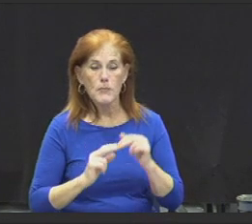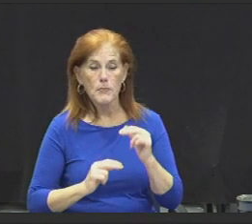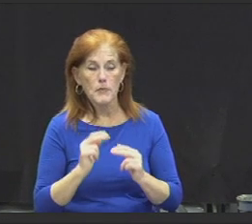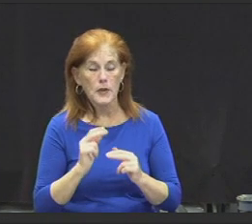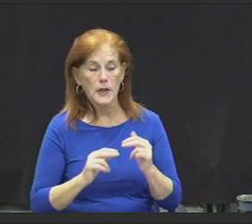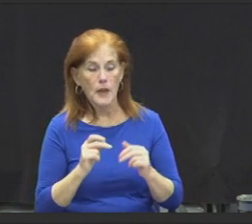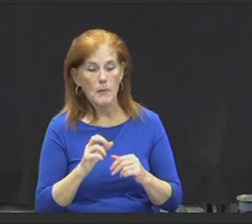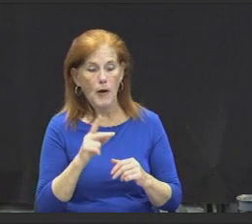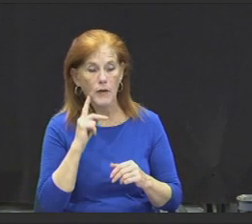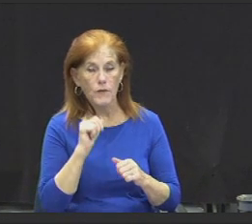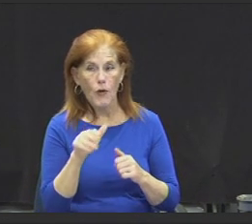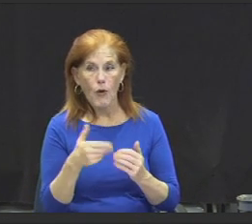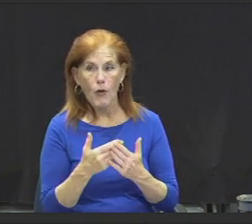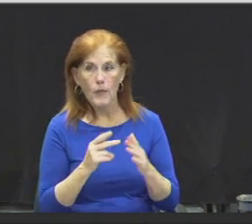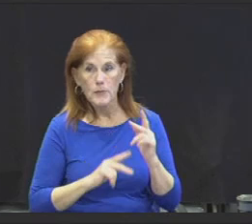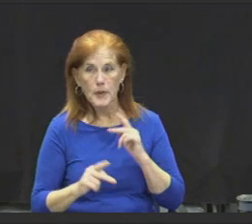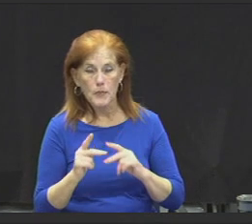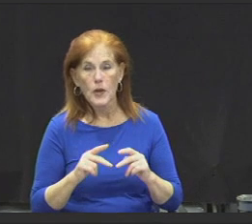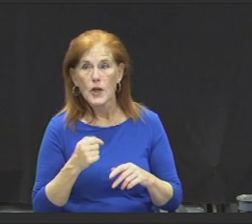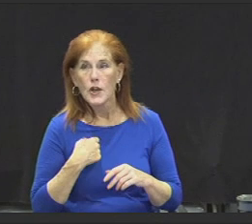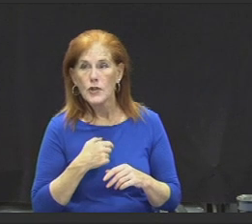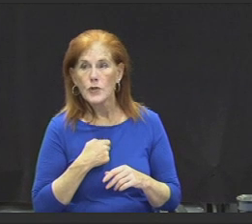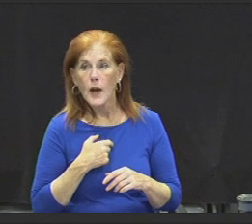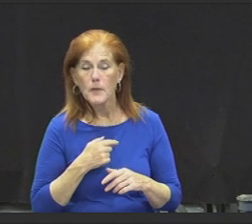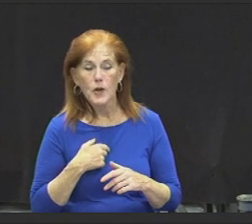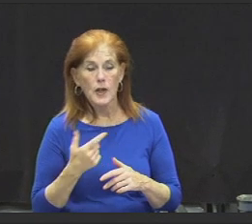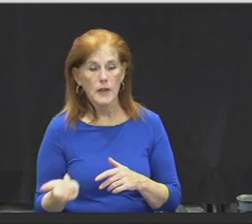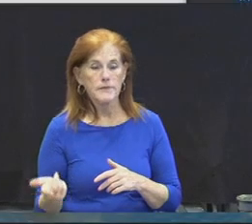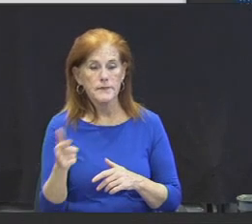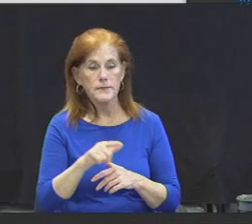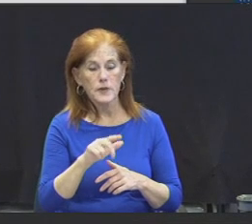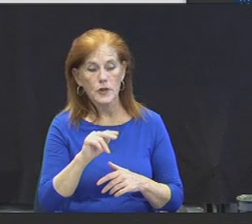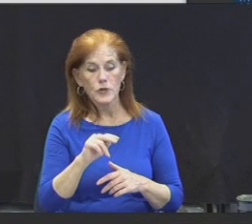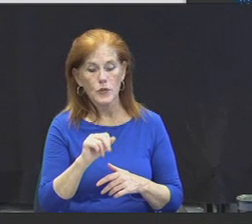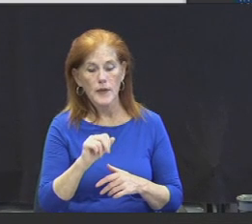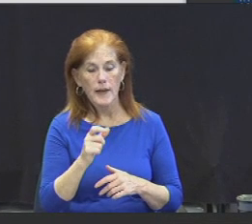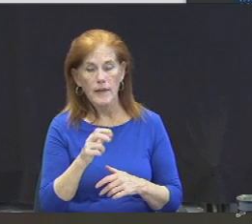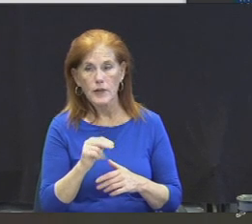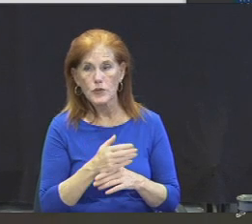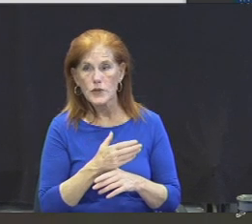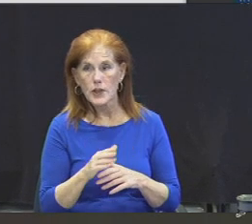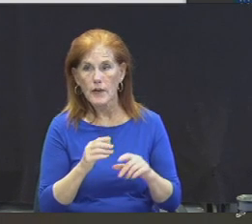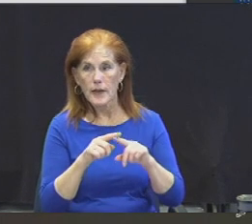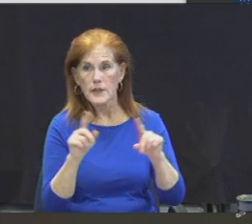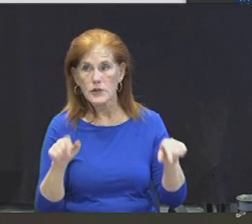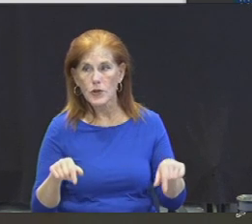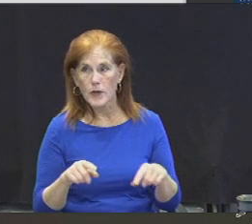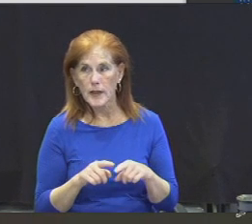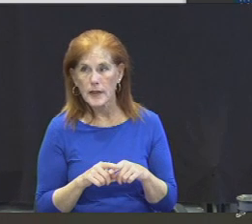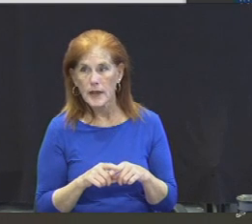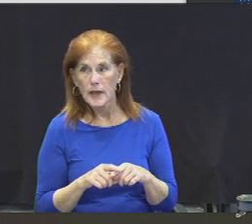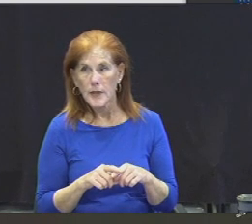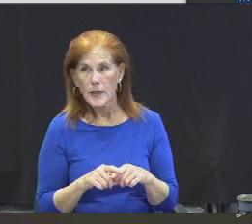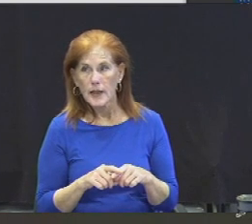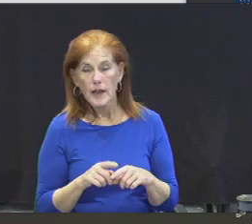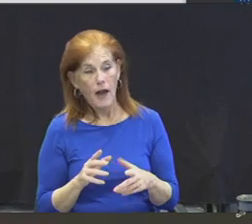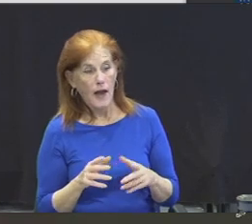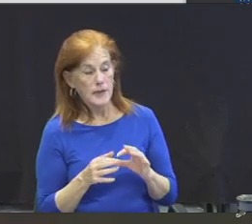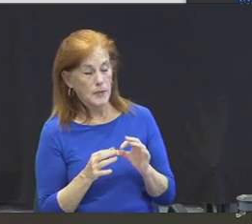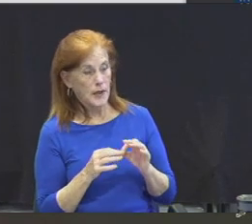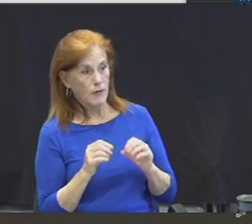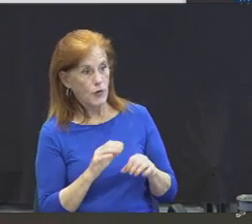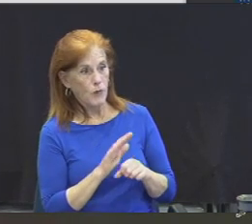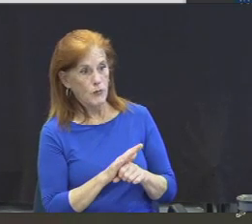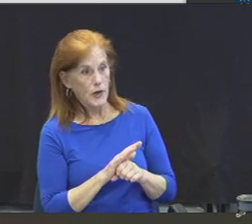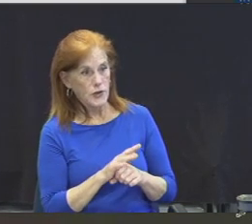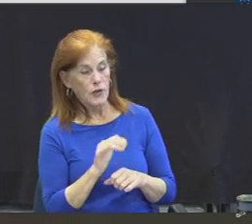So with that, I'll kind of kick it over to Nathan. I am sure he will be sharing his screen. Yeah. Speaking of no pressure, and